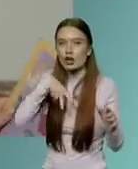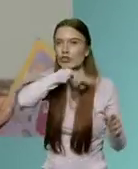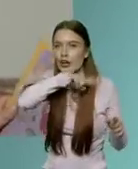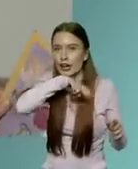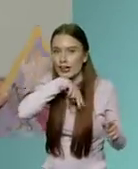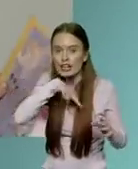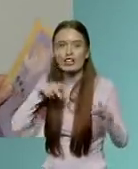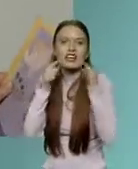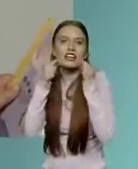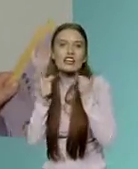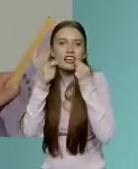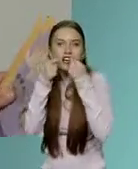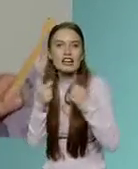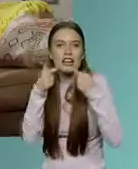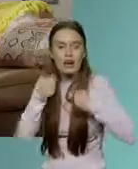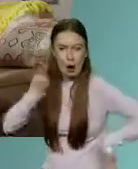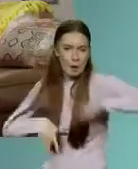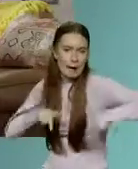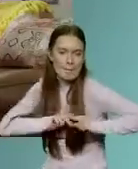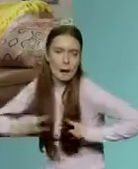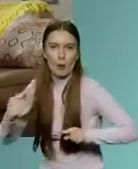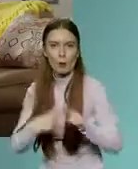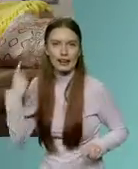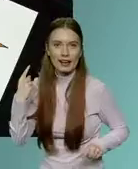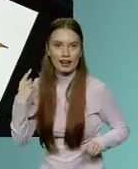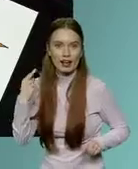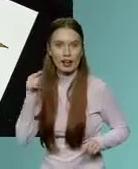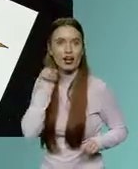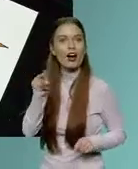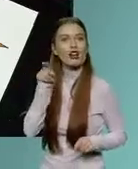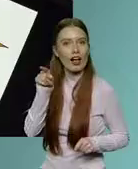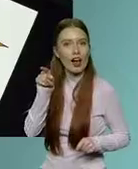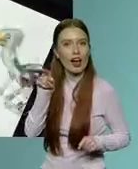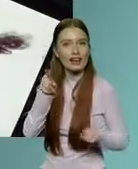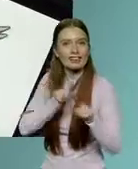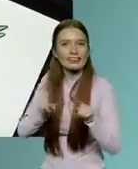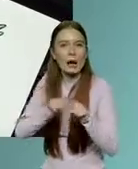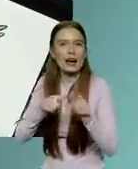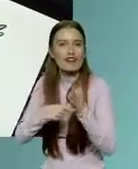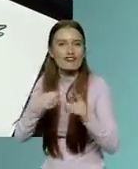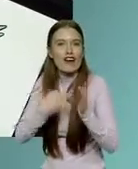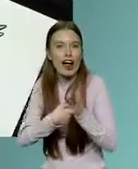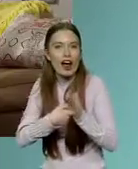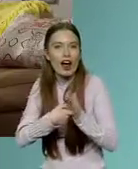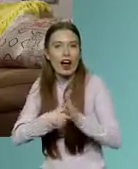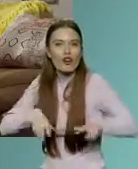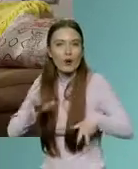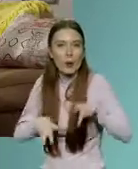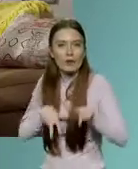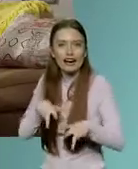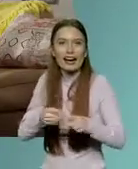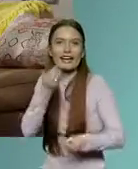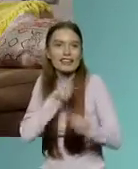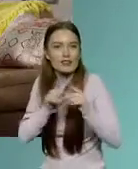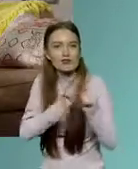buck-toothed, super fast dino. It's a theropod, just like the T-Rex, Dromaeosaurus, and a bunch of other